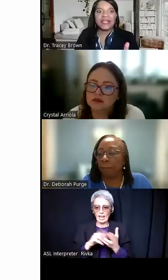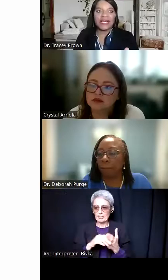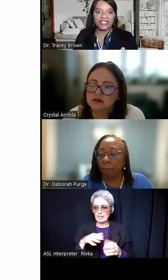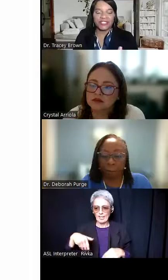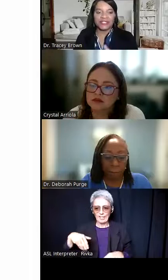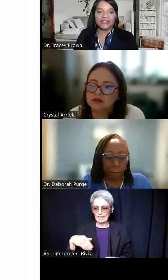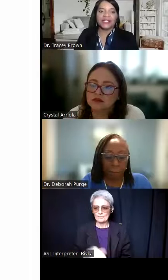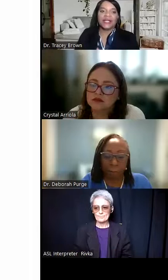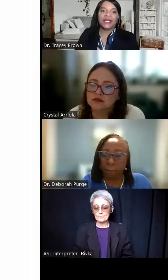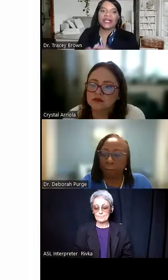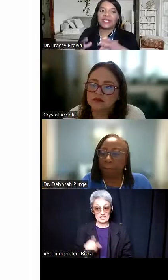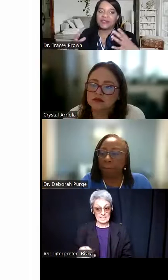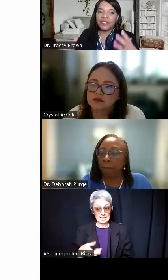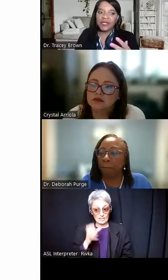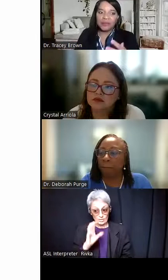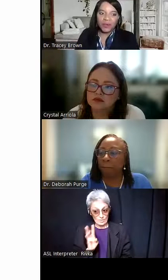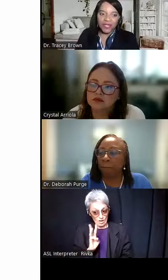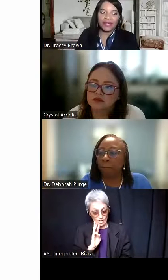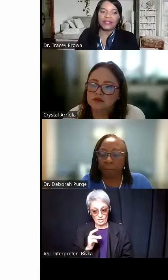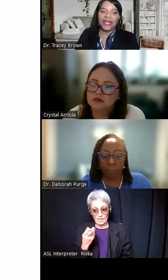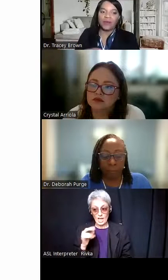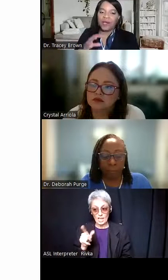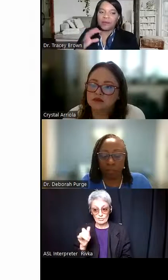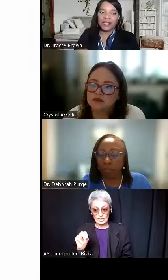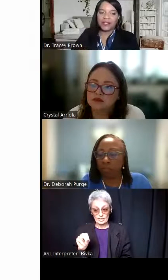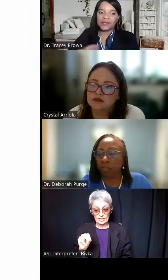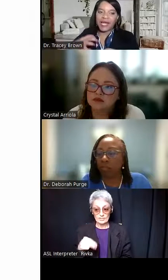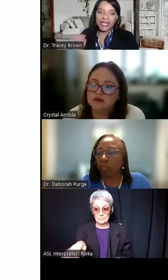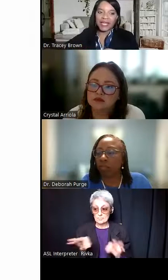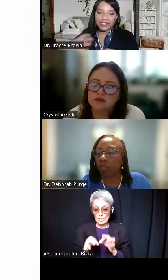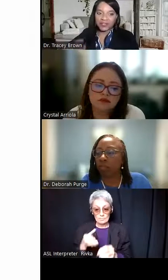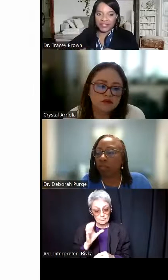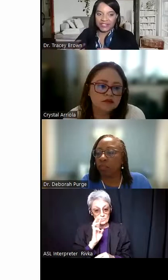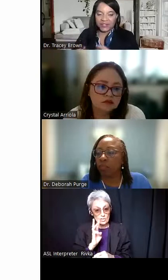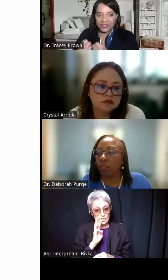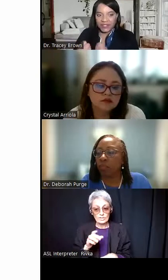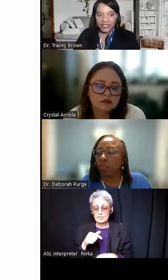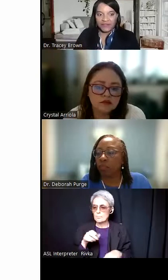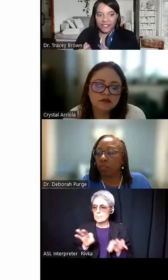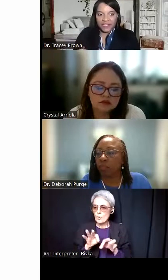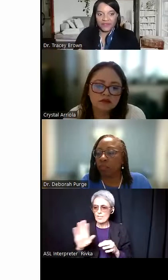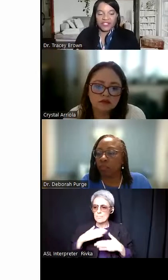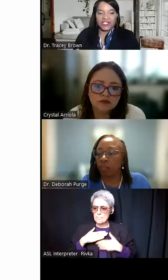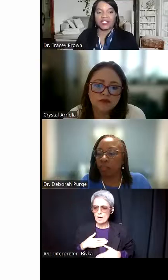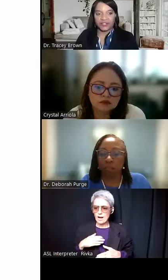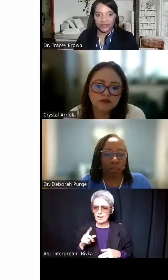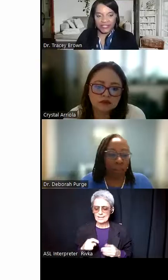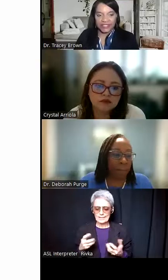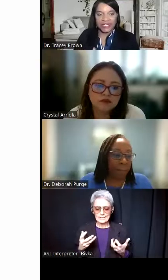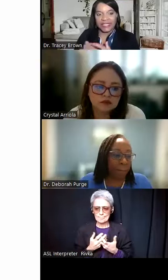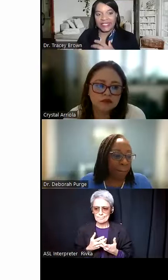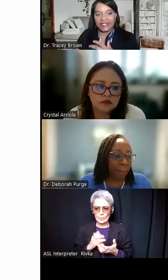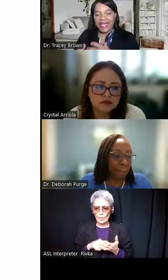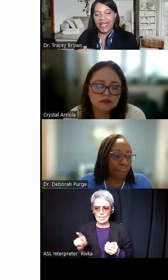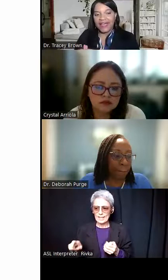Do they need hydration? It is really important that we are meeting those biological needs, those physiological